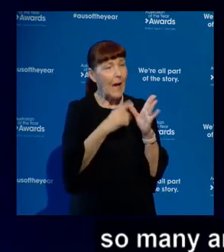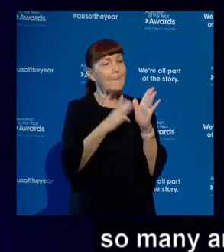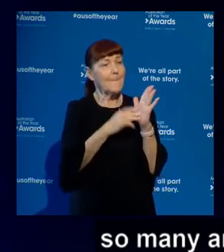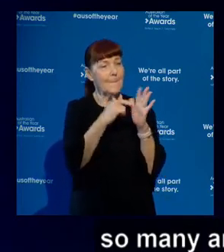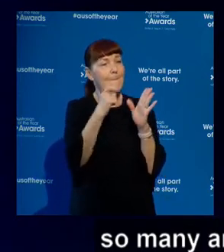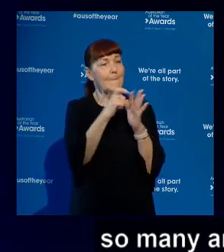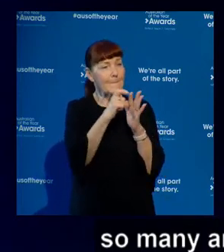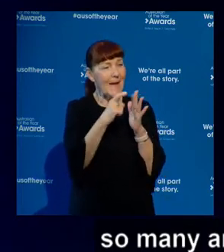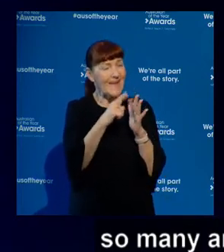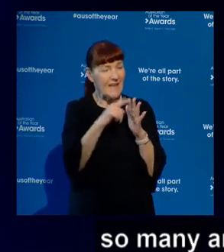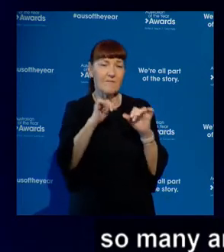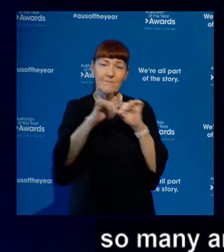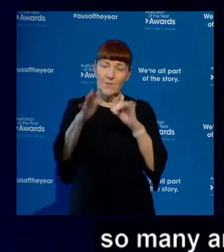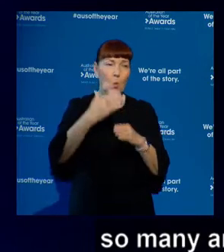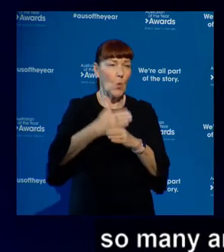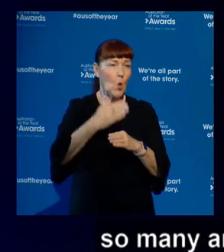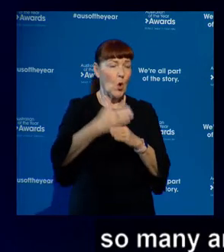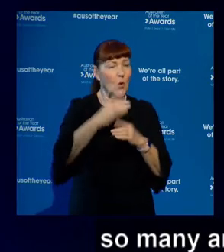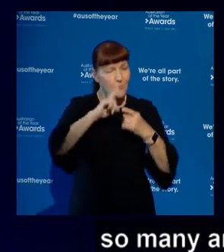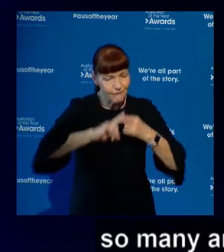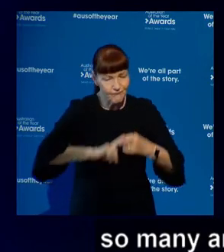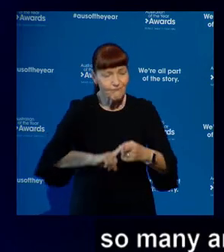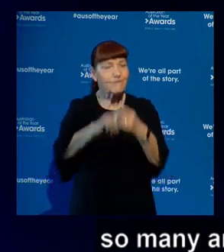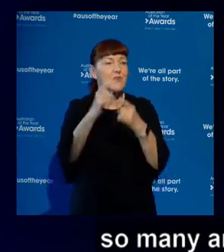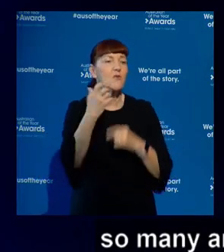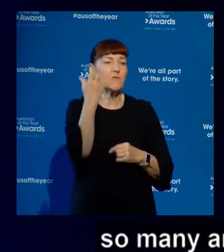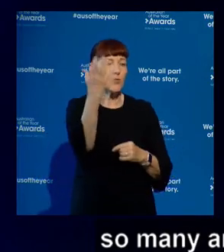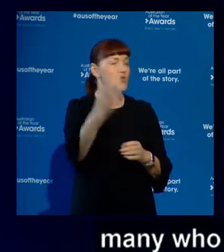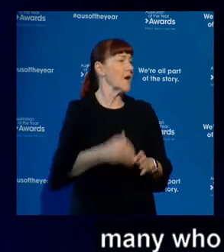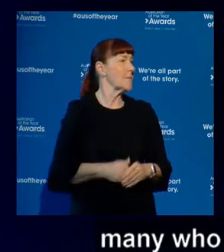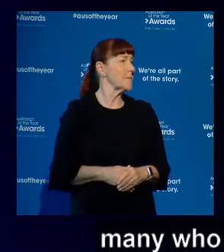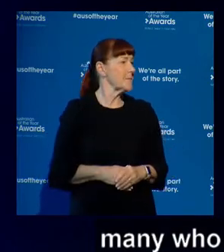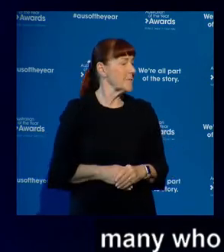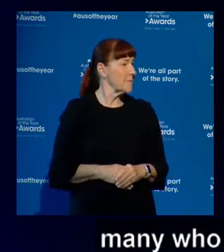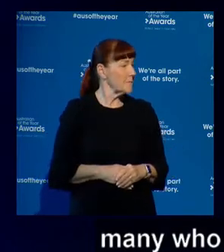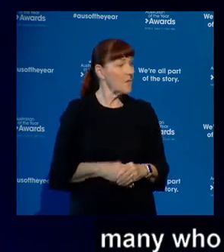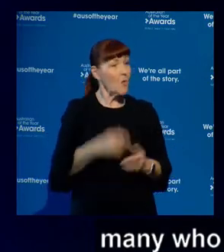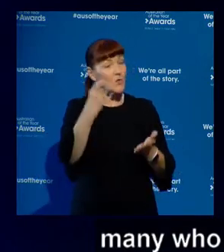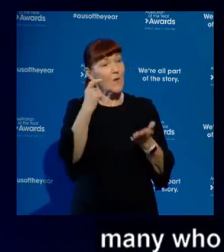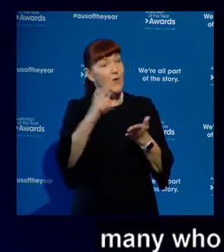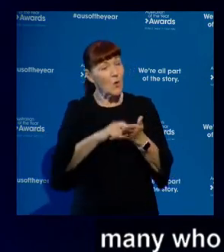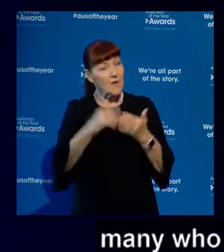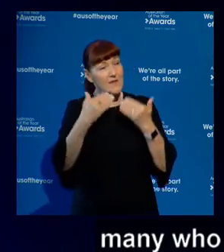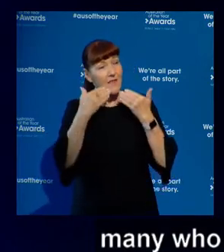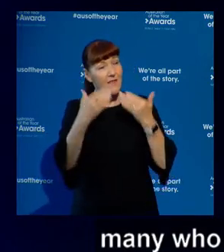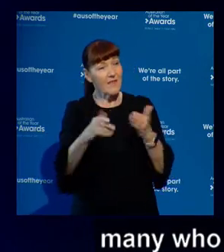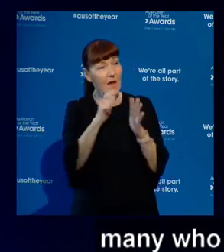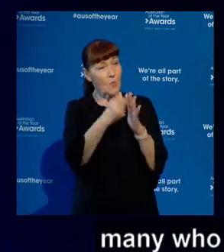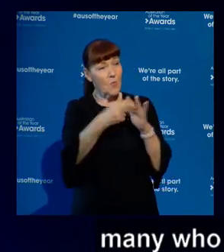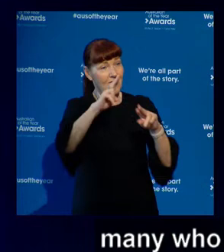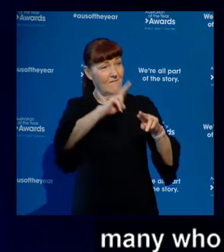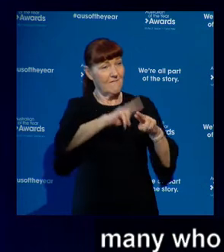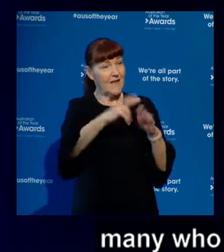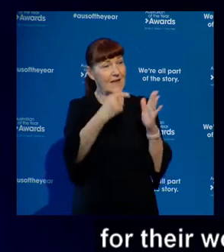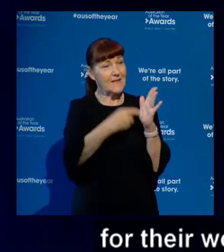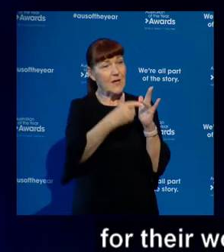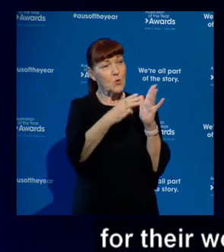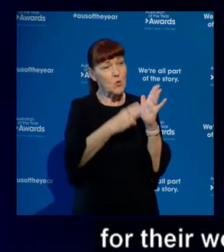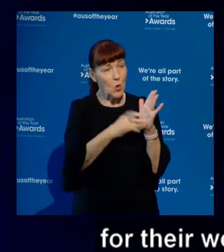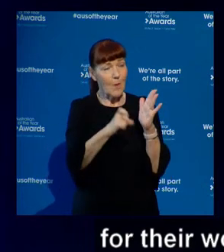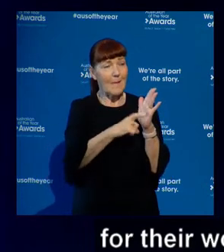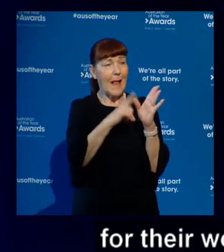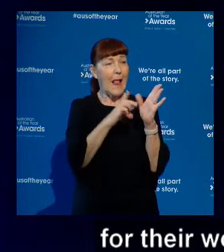I know will continue into the future. I want to acknowledge and thank Professor Karma and the selection